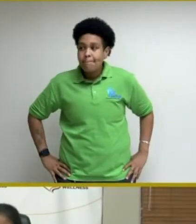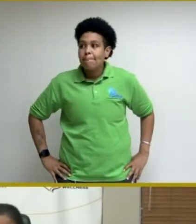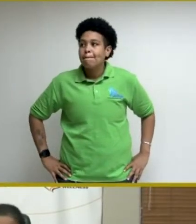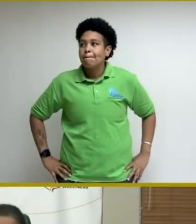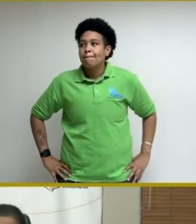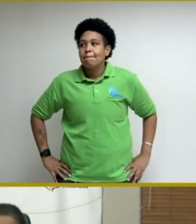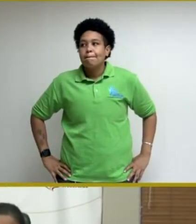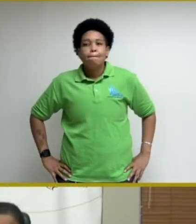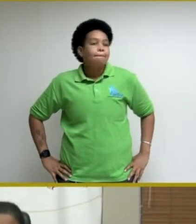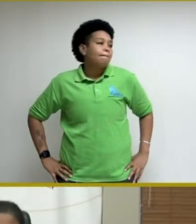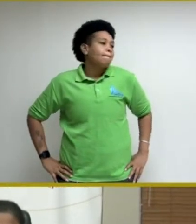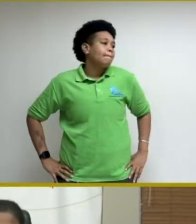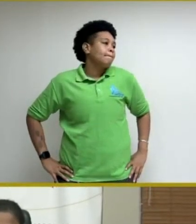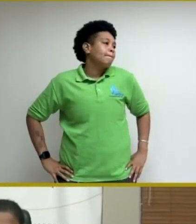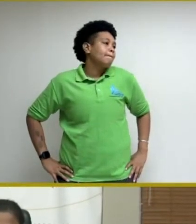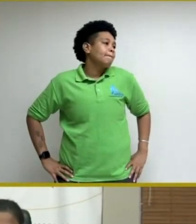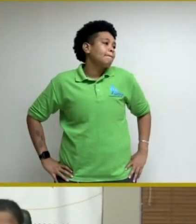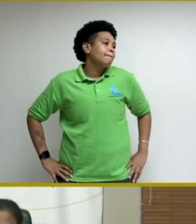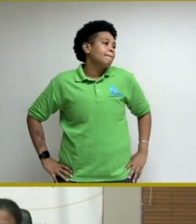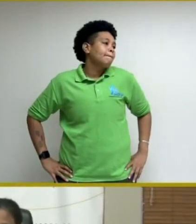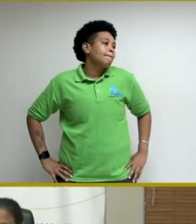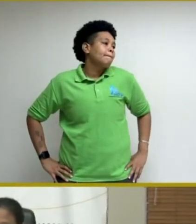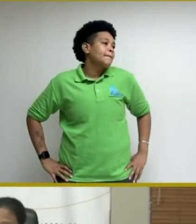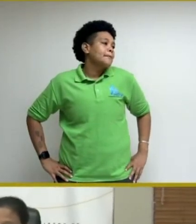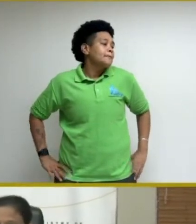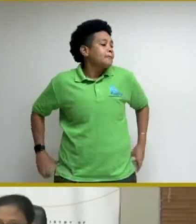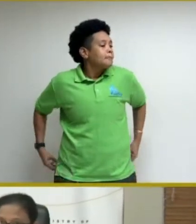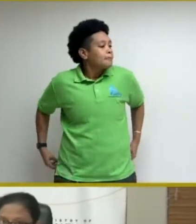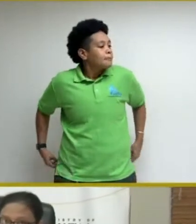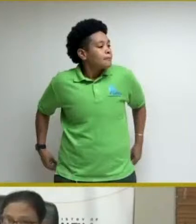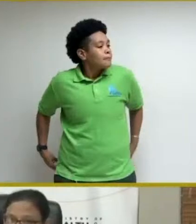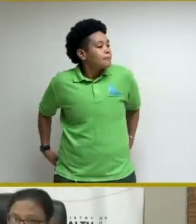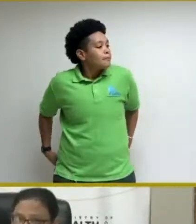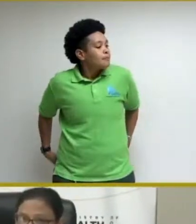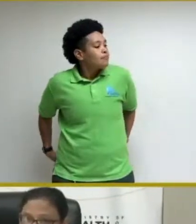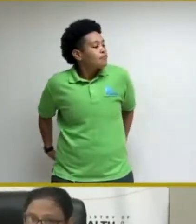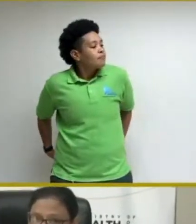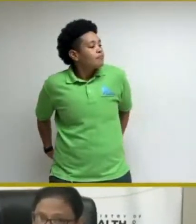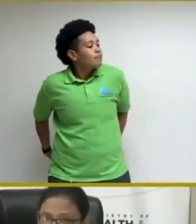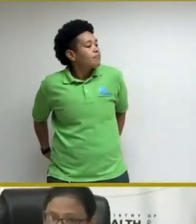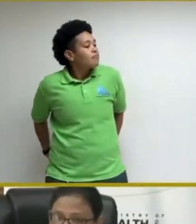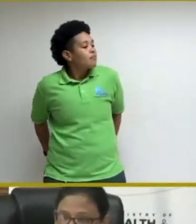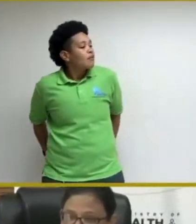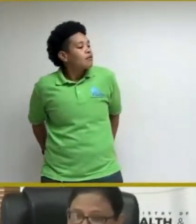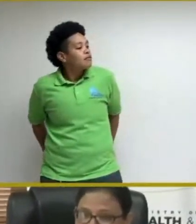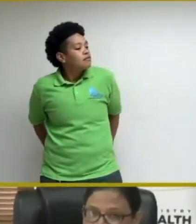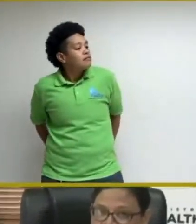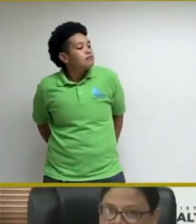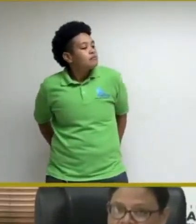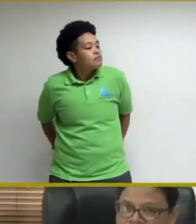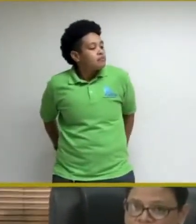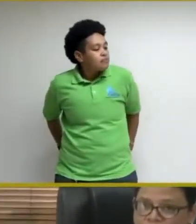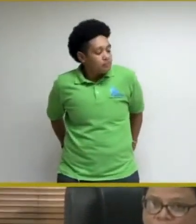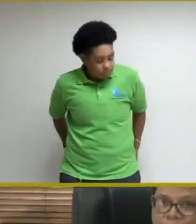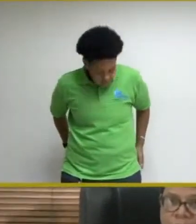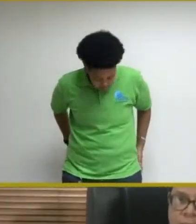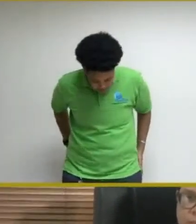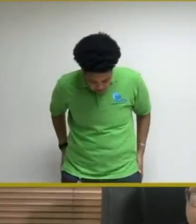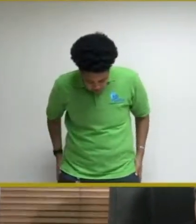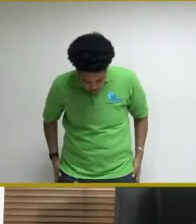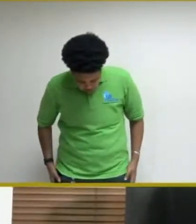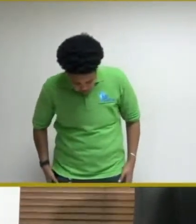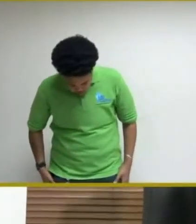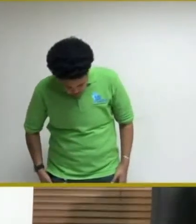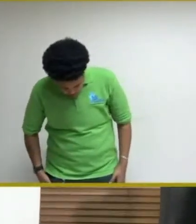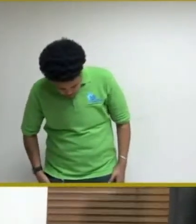Okay, so there has been an ongoing assessment around the management of the